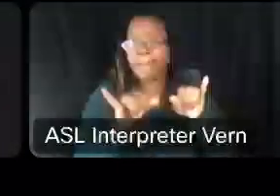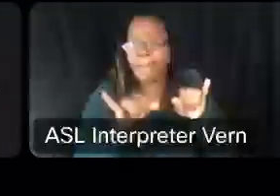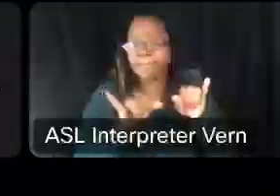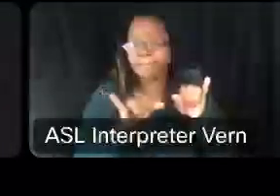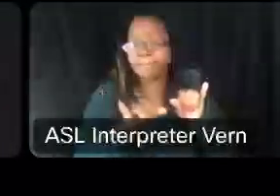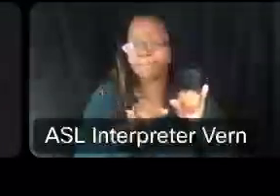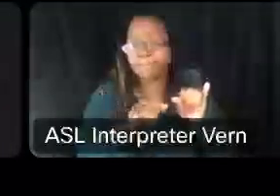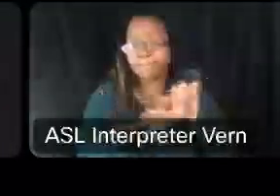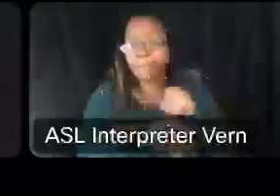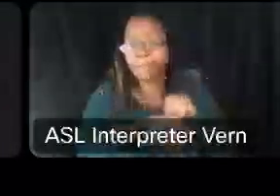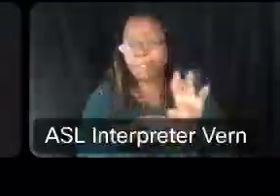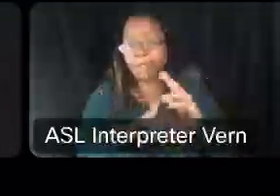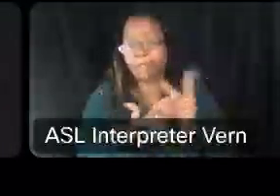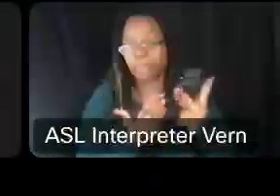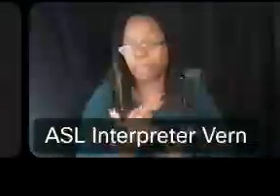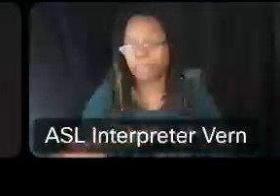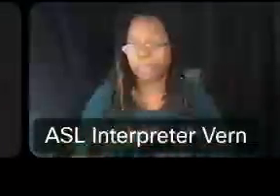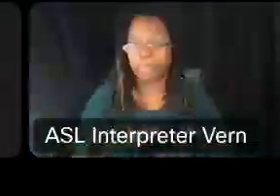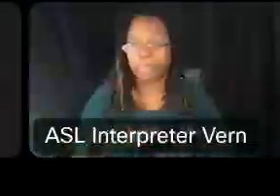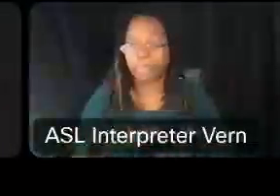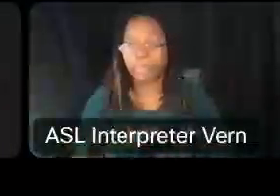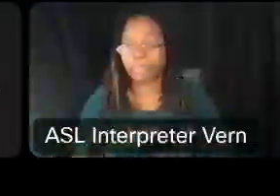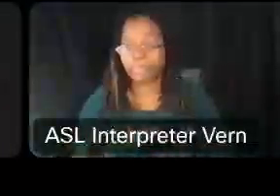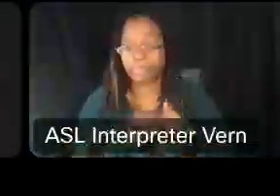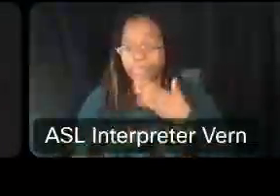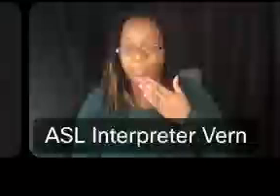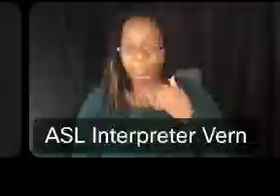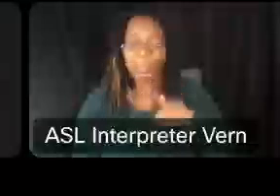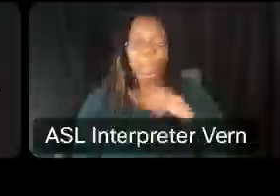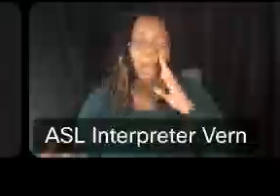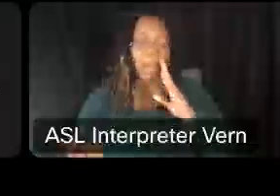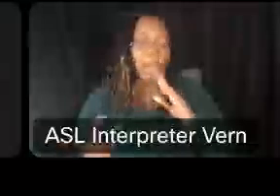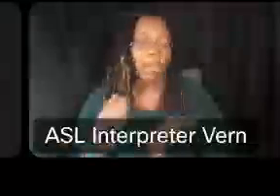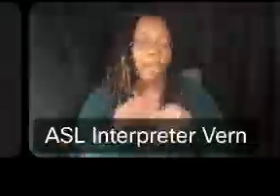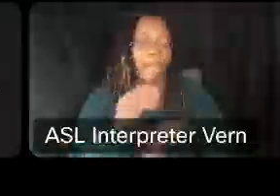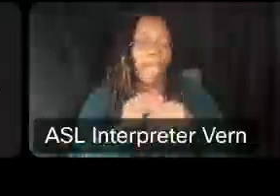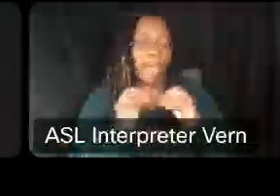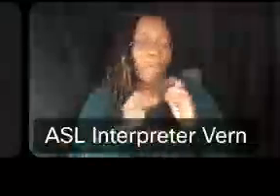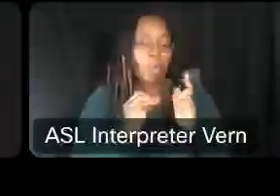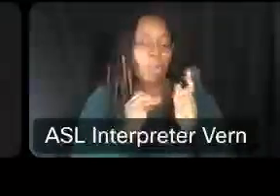program. So thanks, Tori. I'll come back to some pieces as we go.